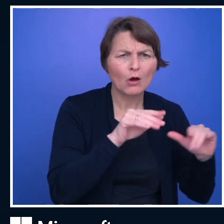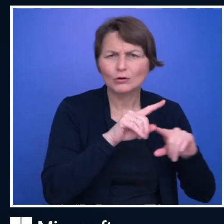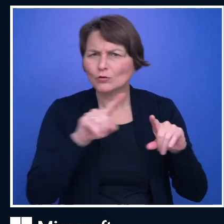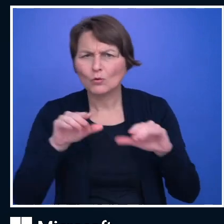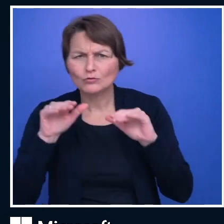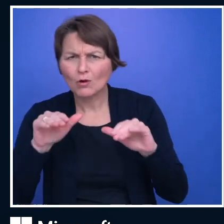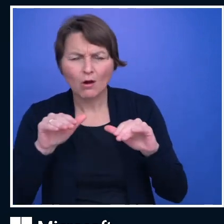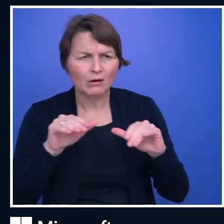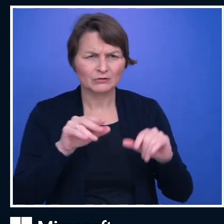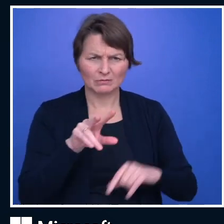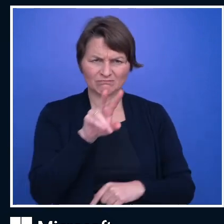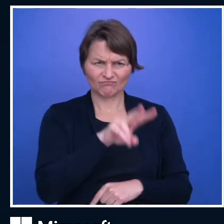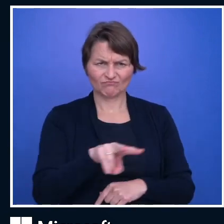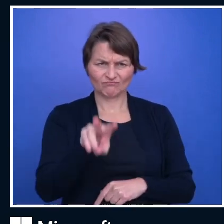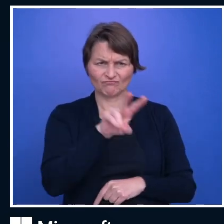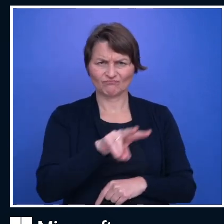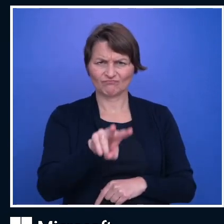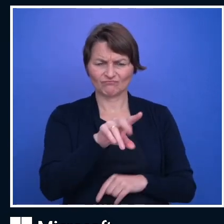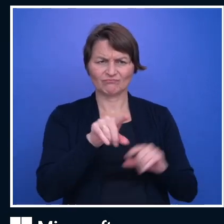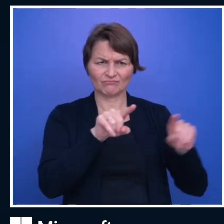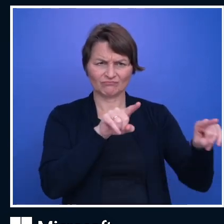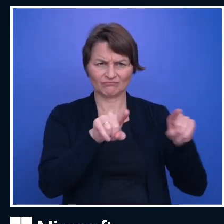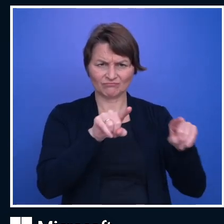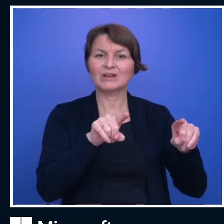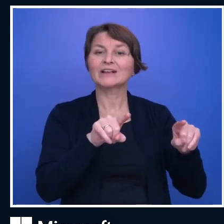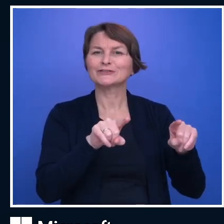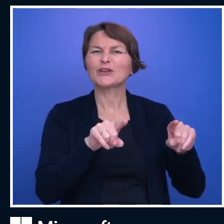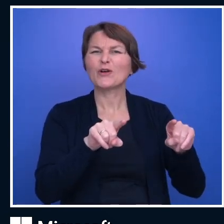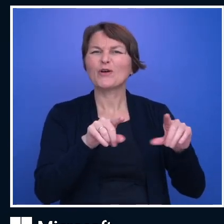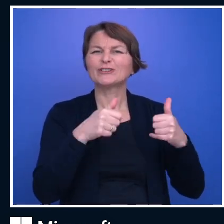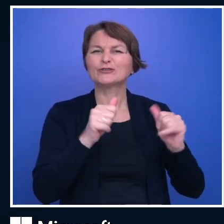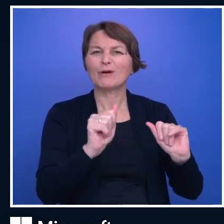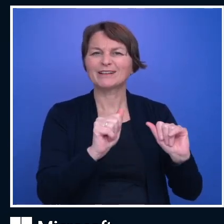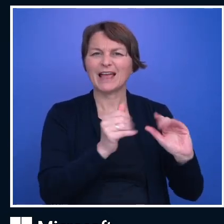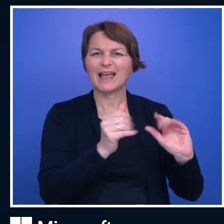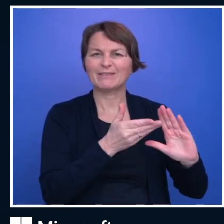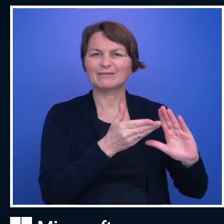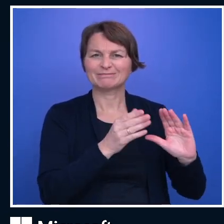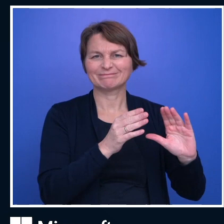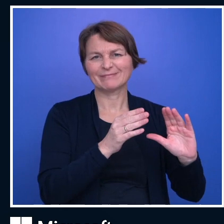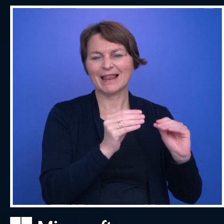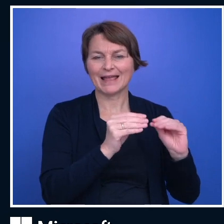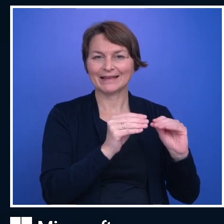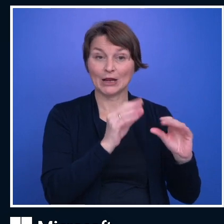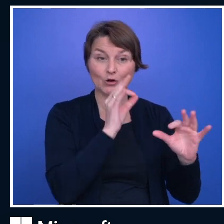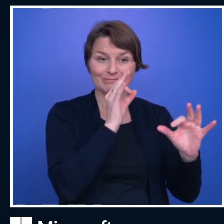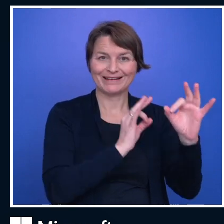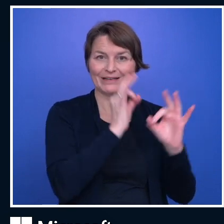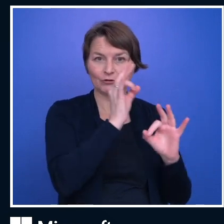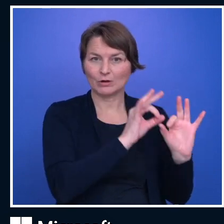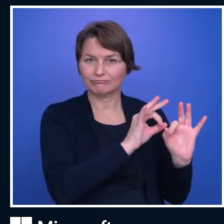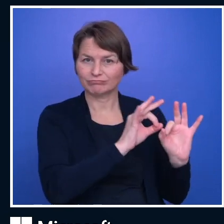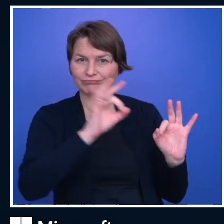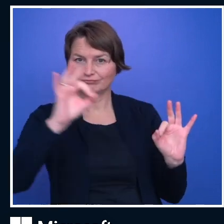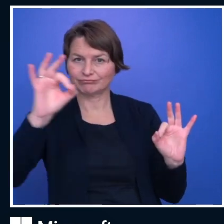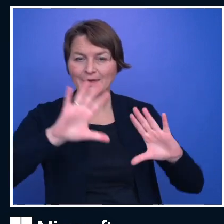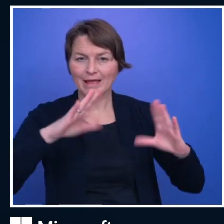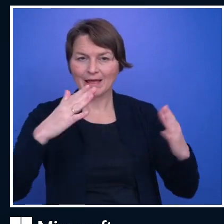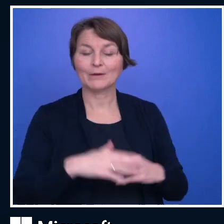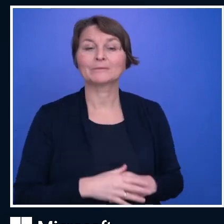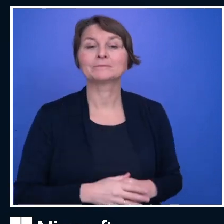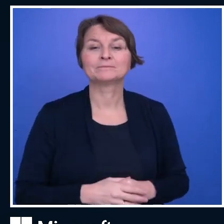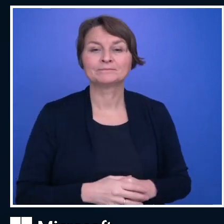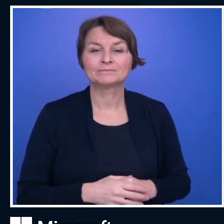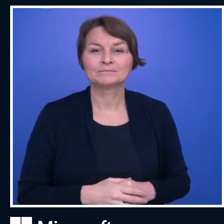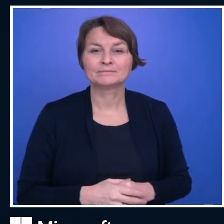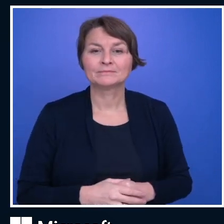really use linear regression there, right? So say if you want to try and come up with use the least squares error in this